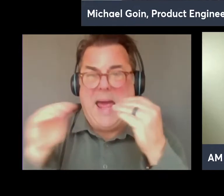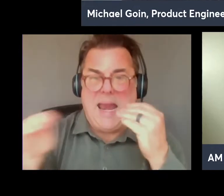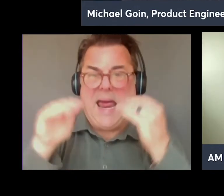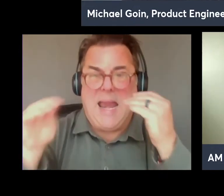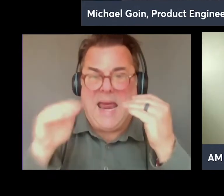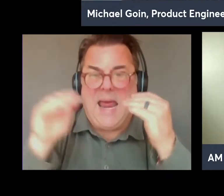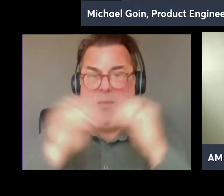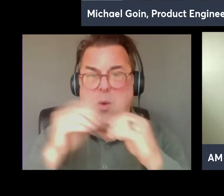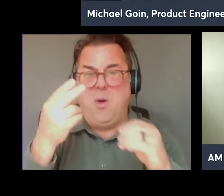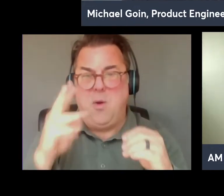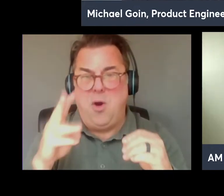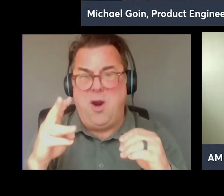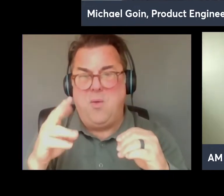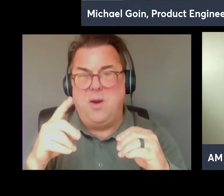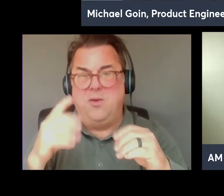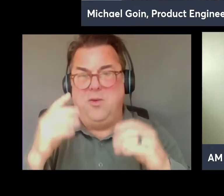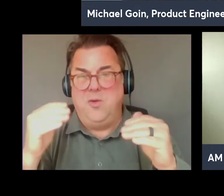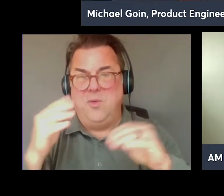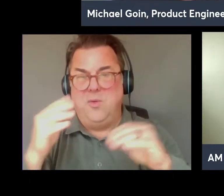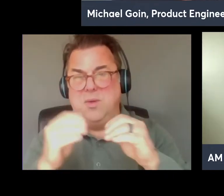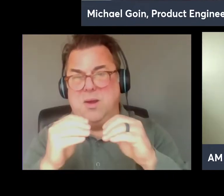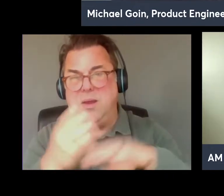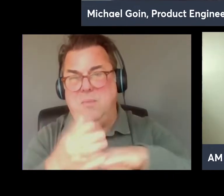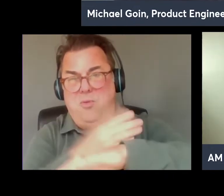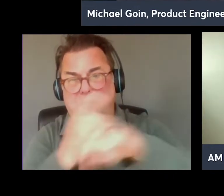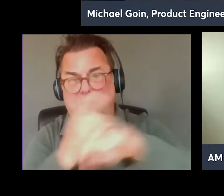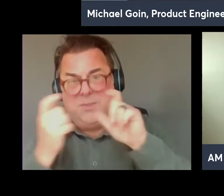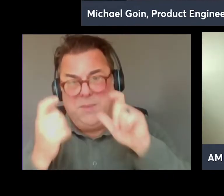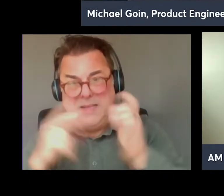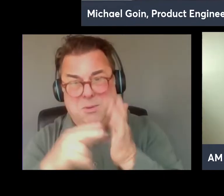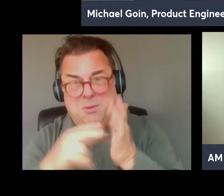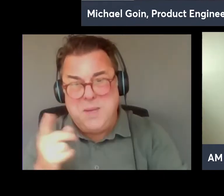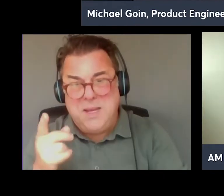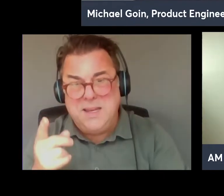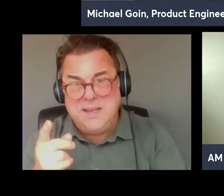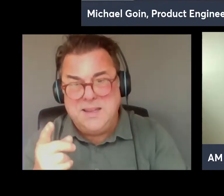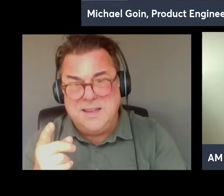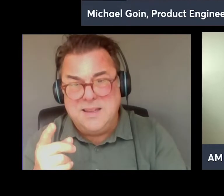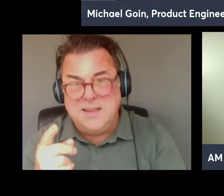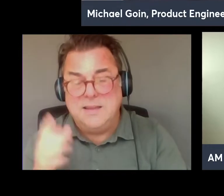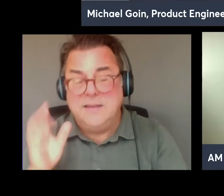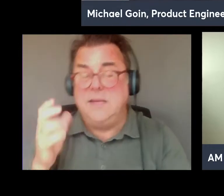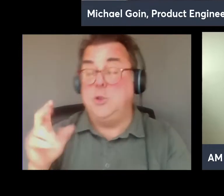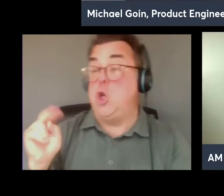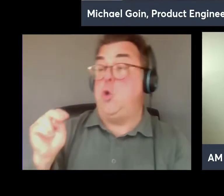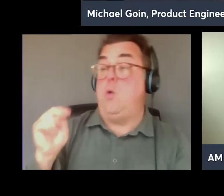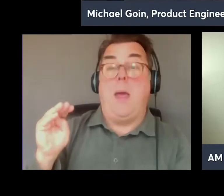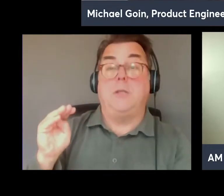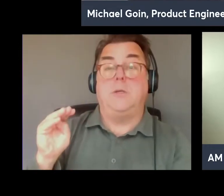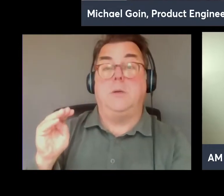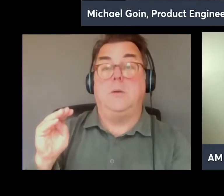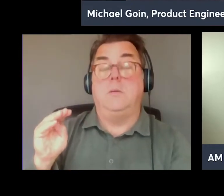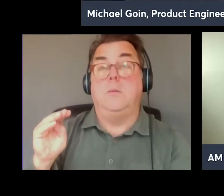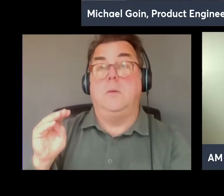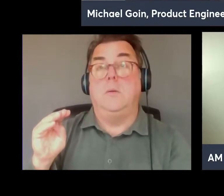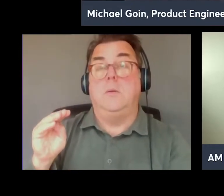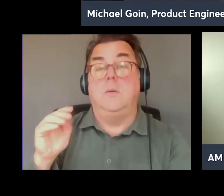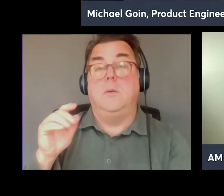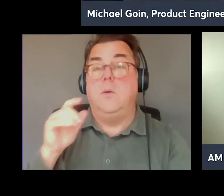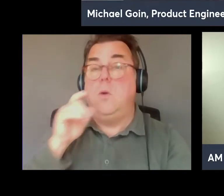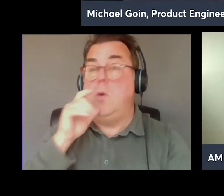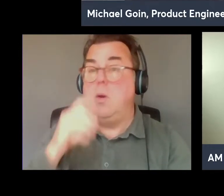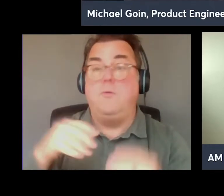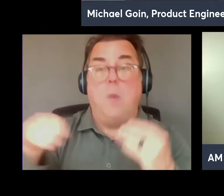get performance optimization benefits. It sounds like with neural magic, you don't have to keep just increasing